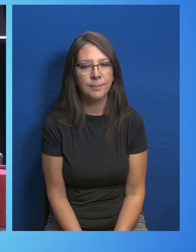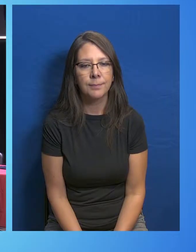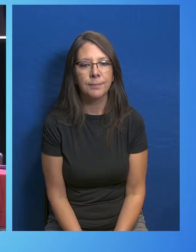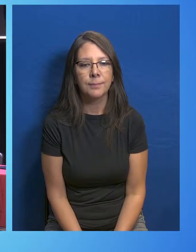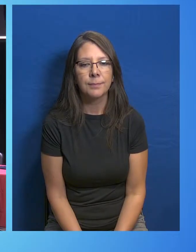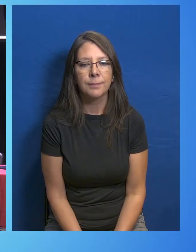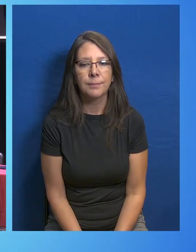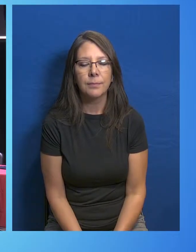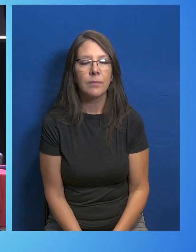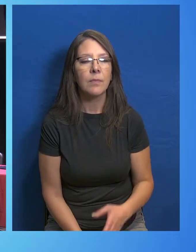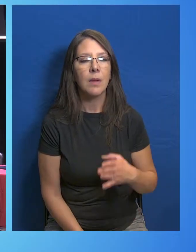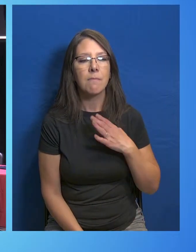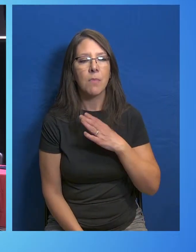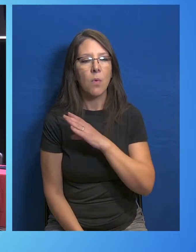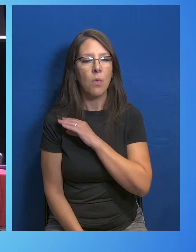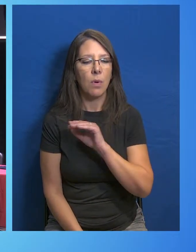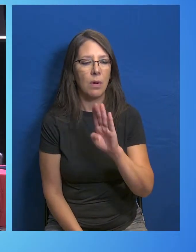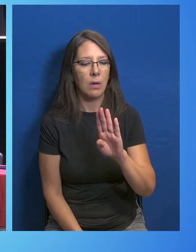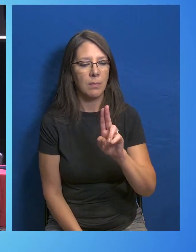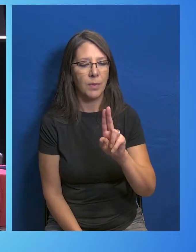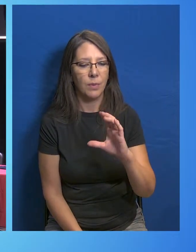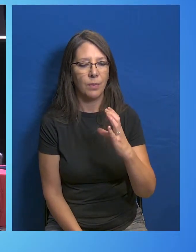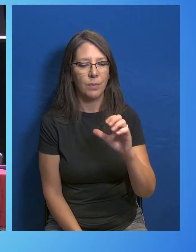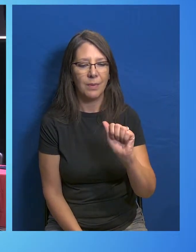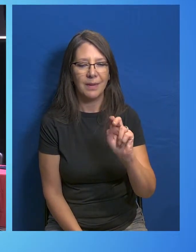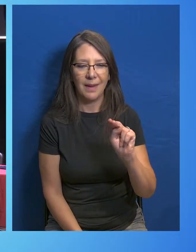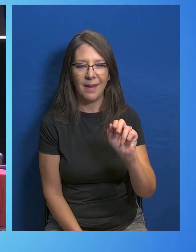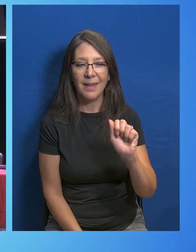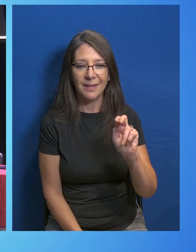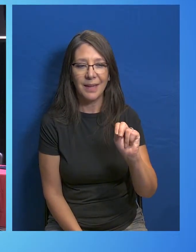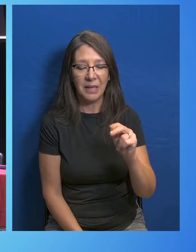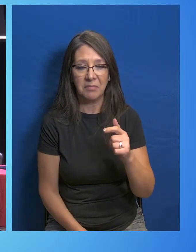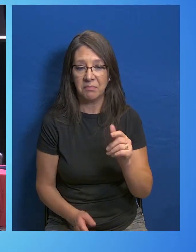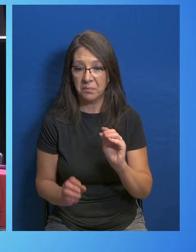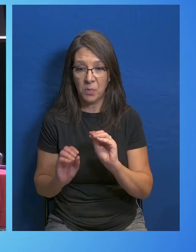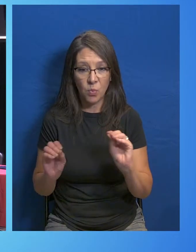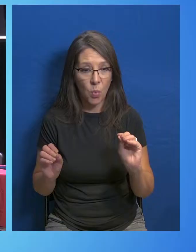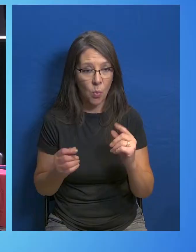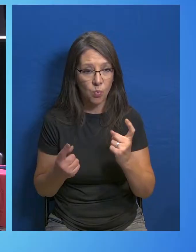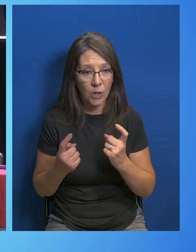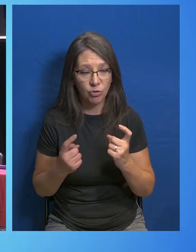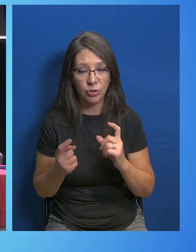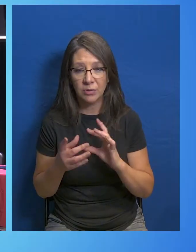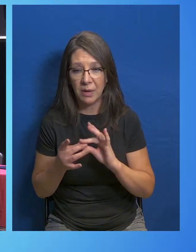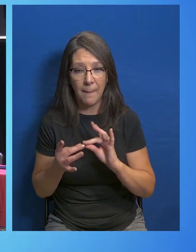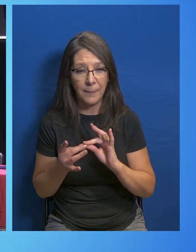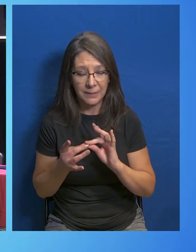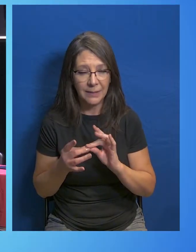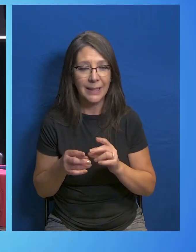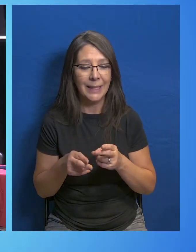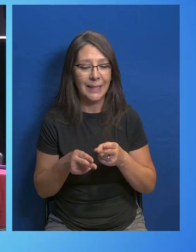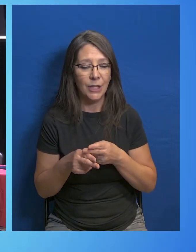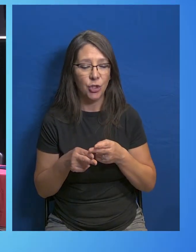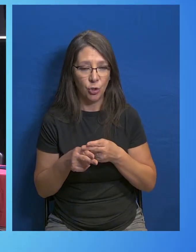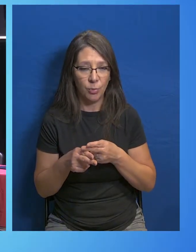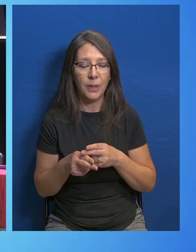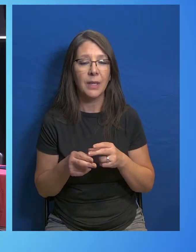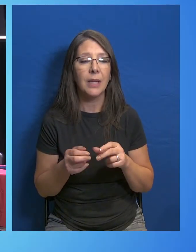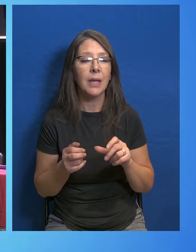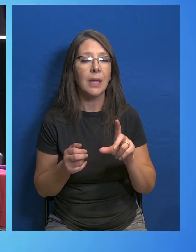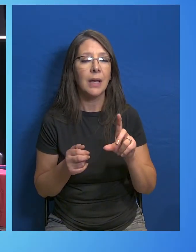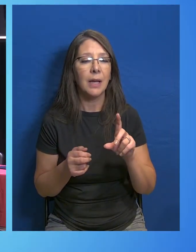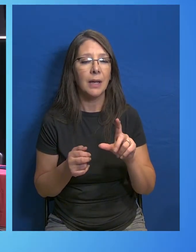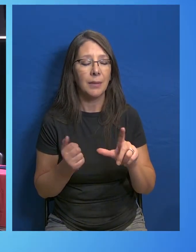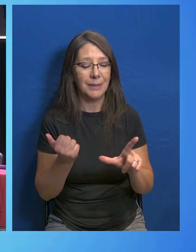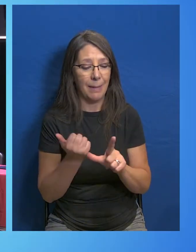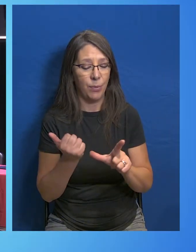This is Board Member Buchanan. If there's no other questions or comments, Interim Deputy Assistant Superintendent Shakoff, I